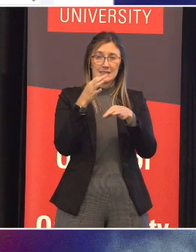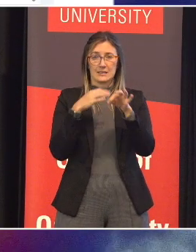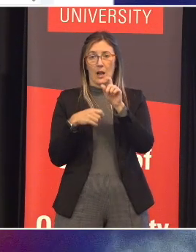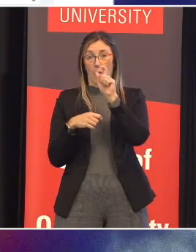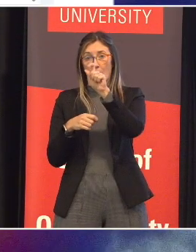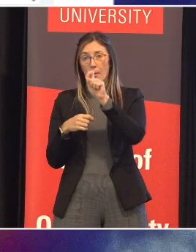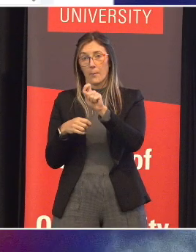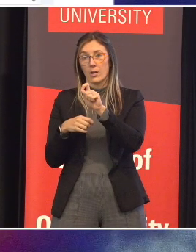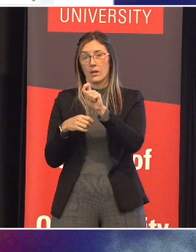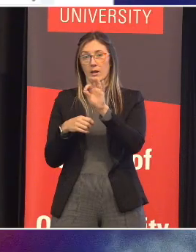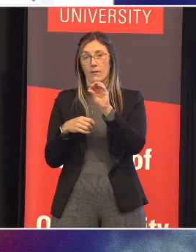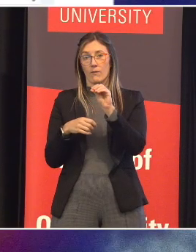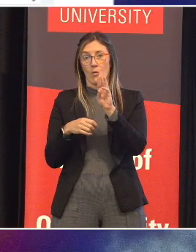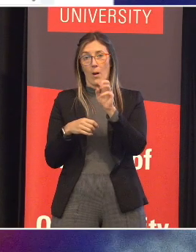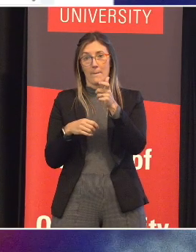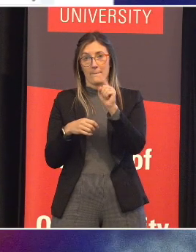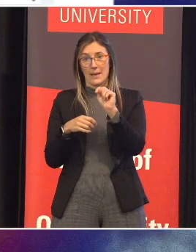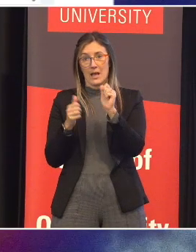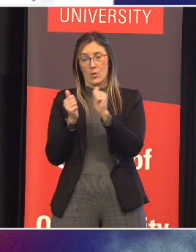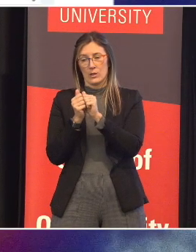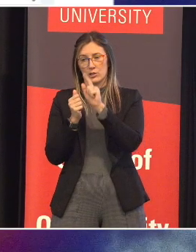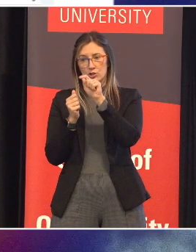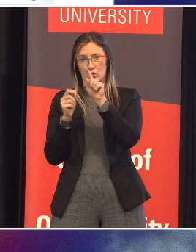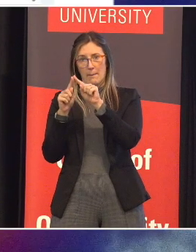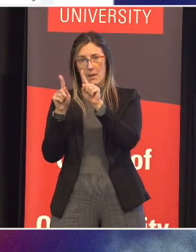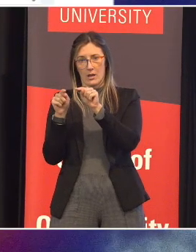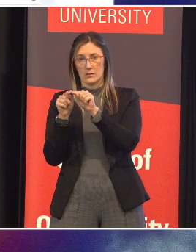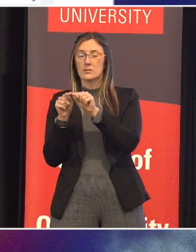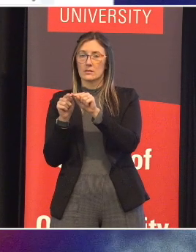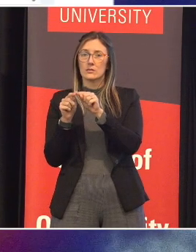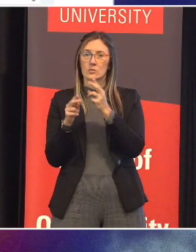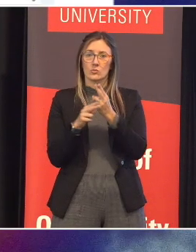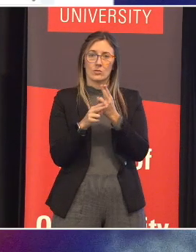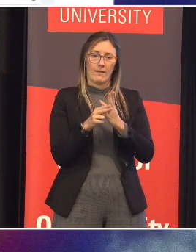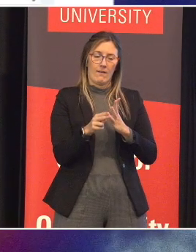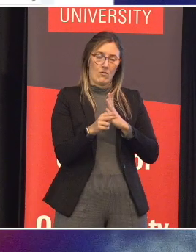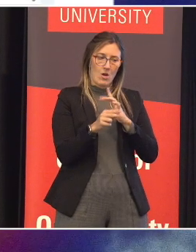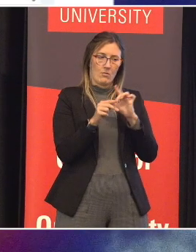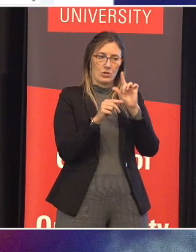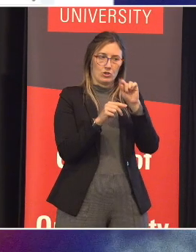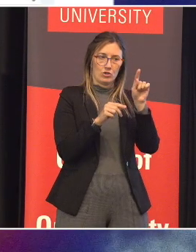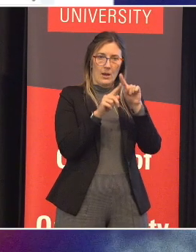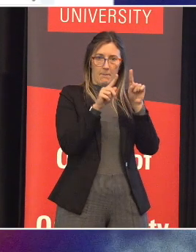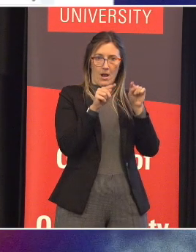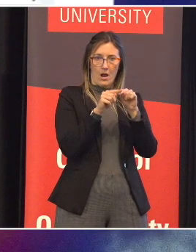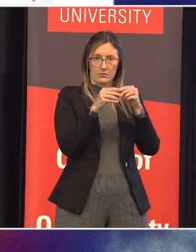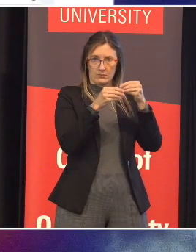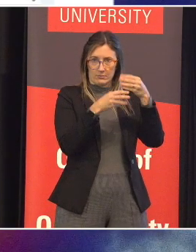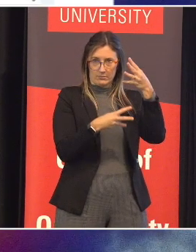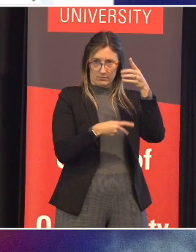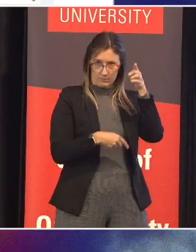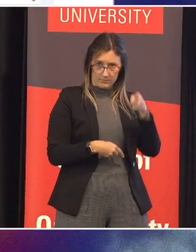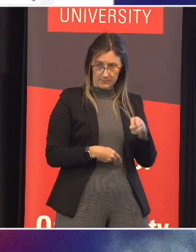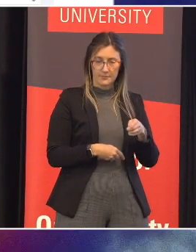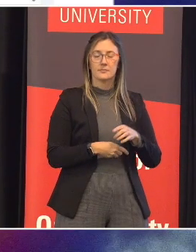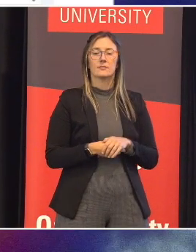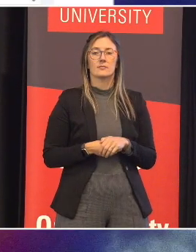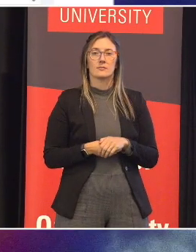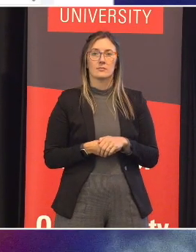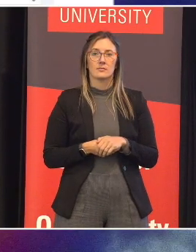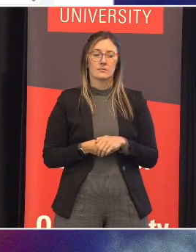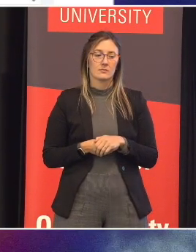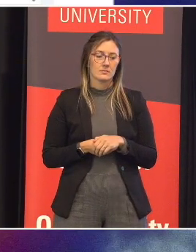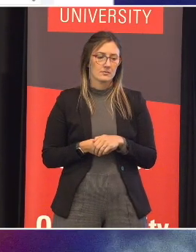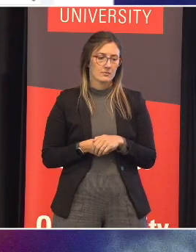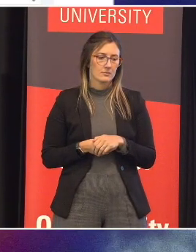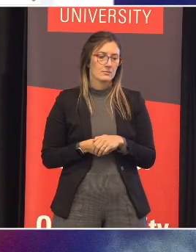right, so I have about 5 more minutes. We can recheck these. I don't know if I've got them all. But